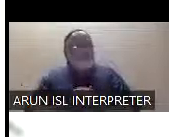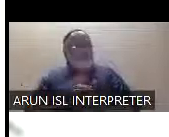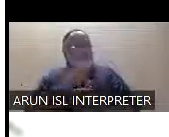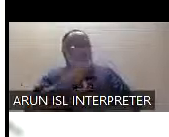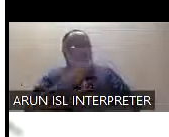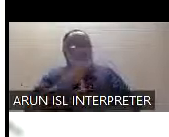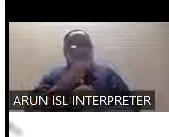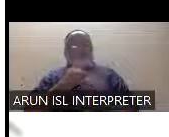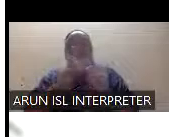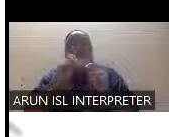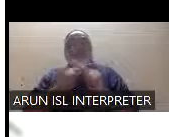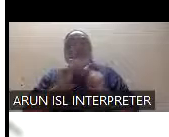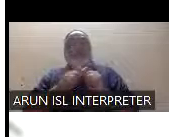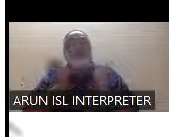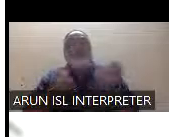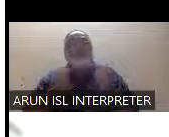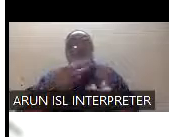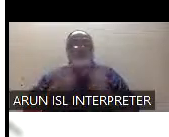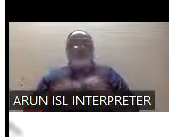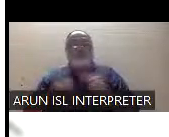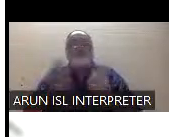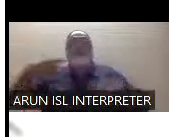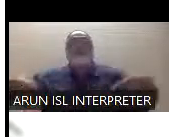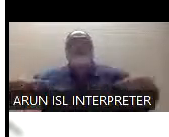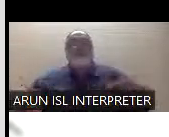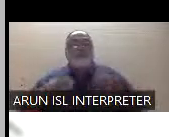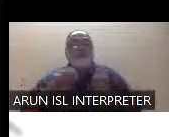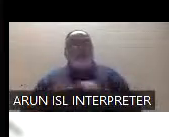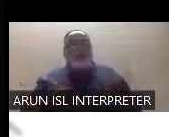of their vehicles and for personal mobility assistance.